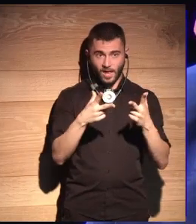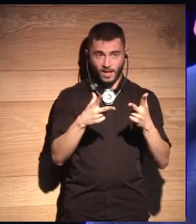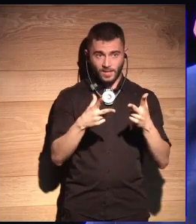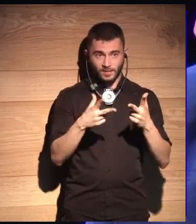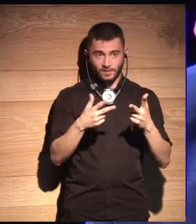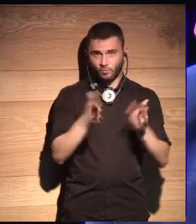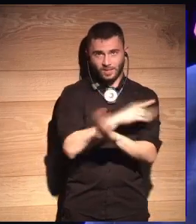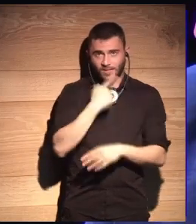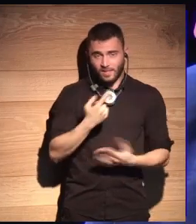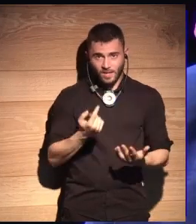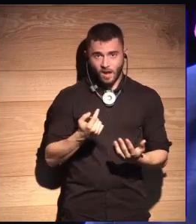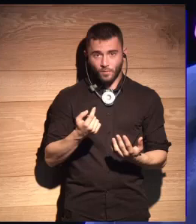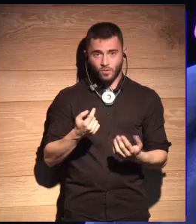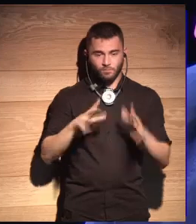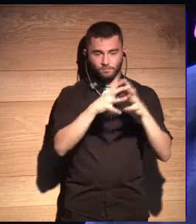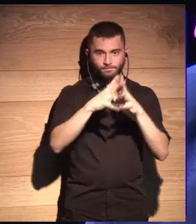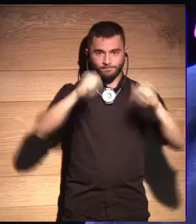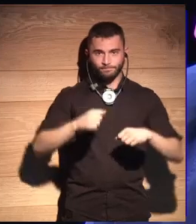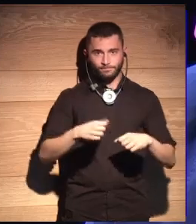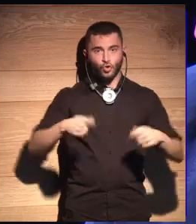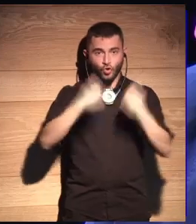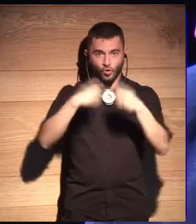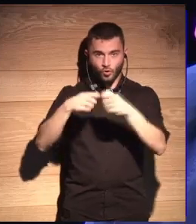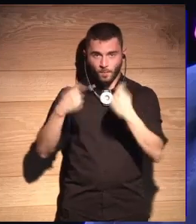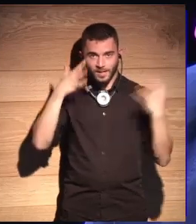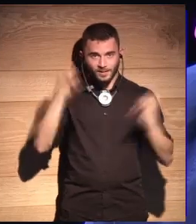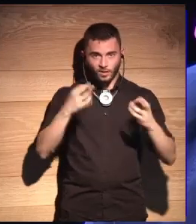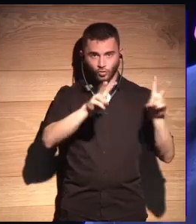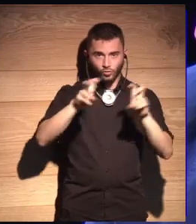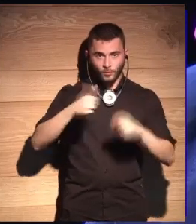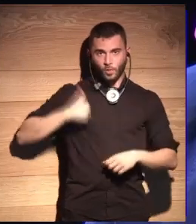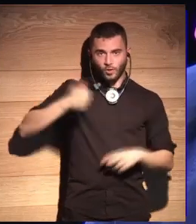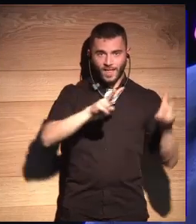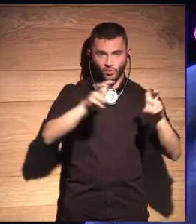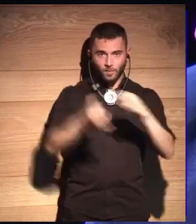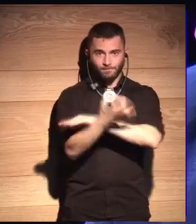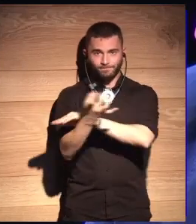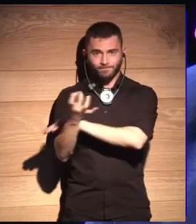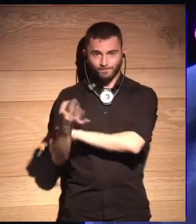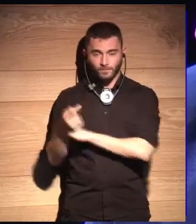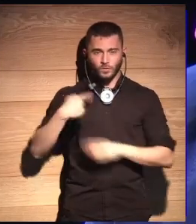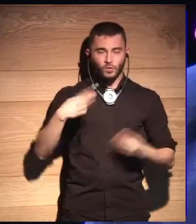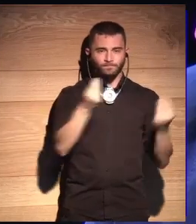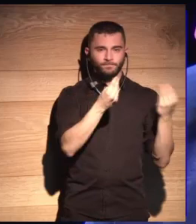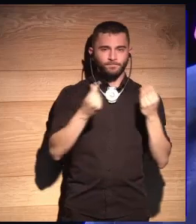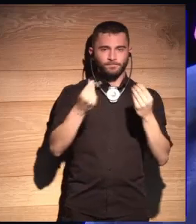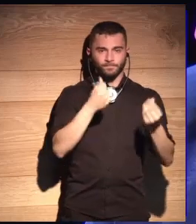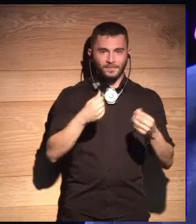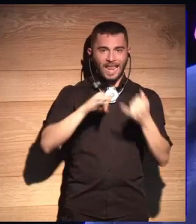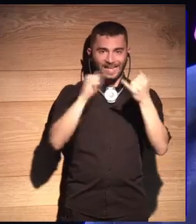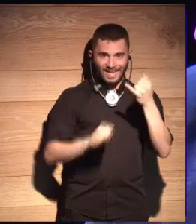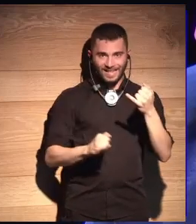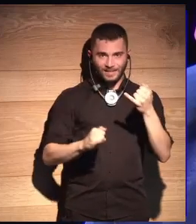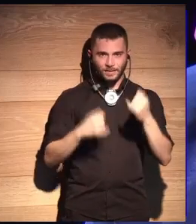created the same problem, and so the advent of the internet broke consensus, and new risks and